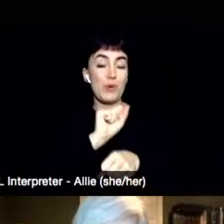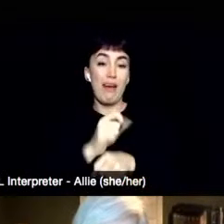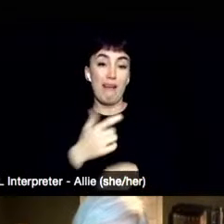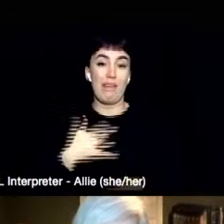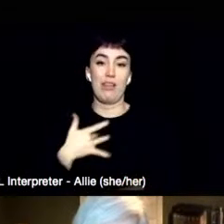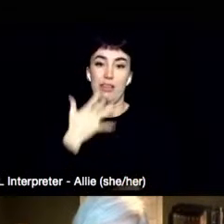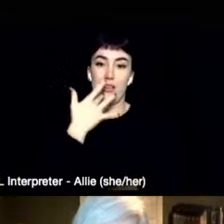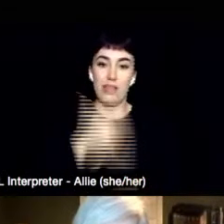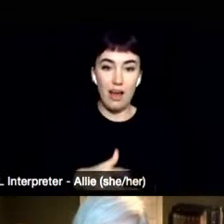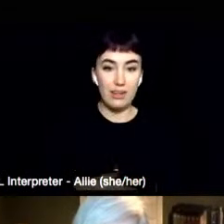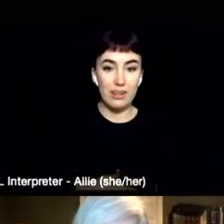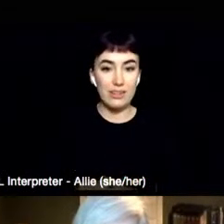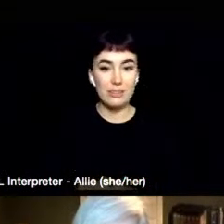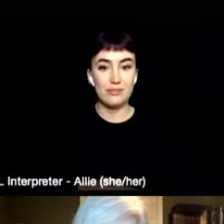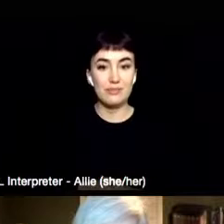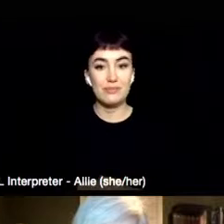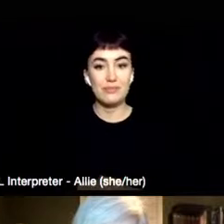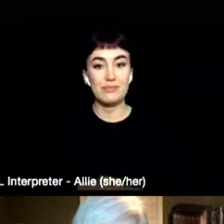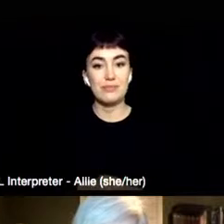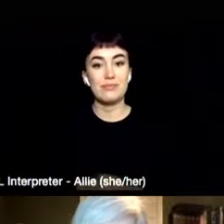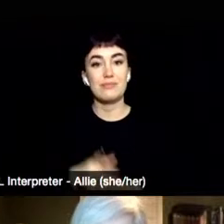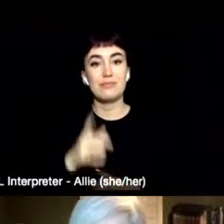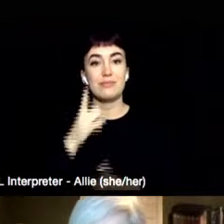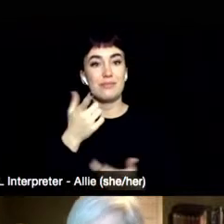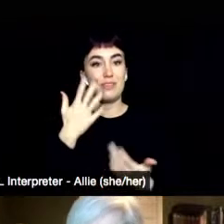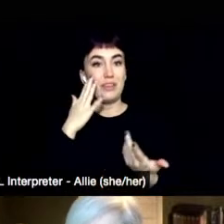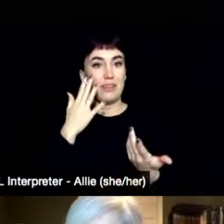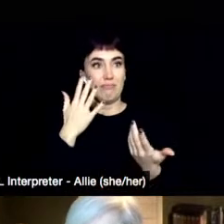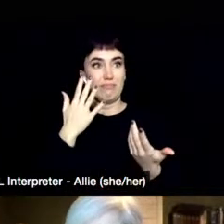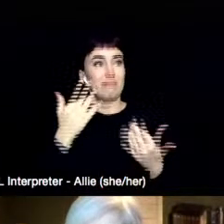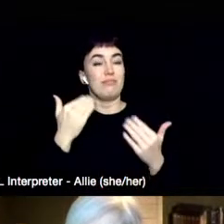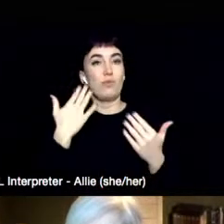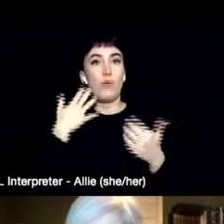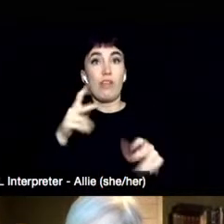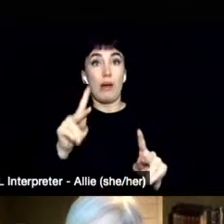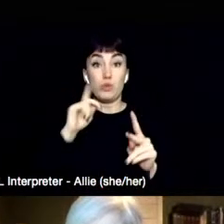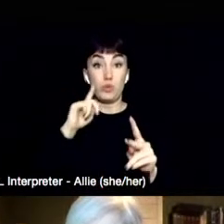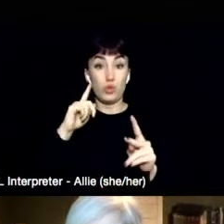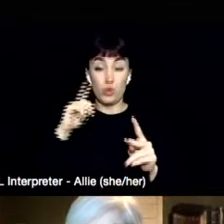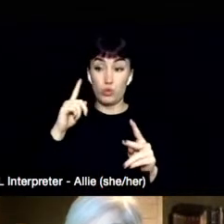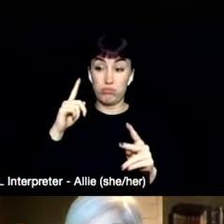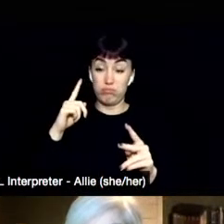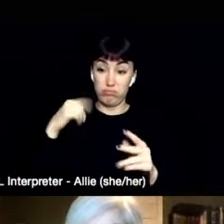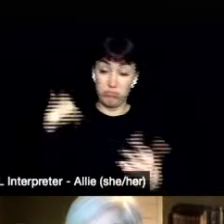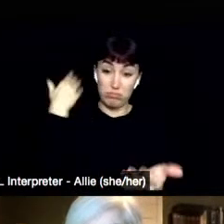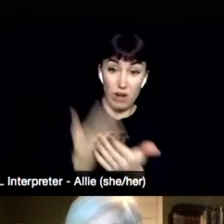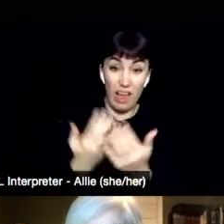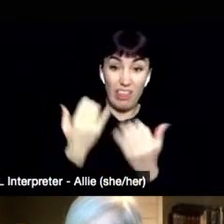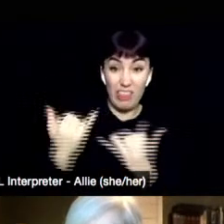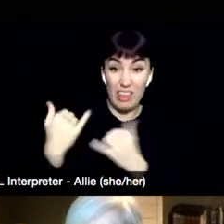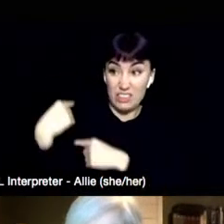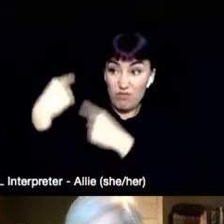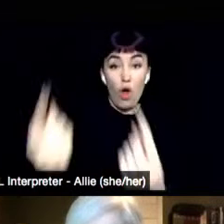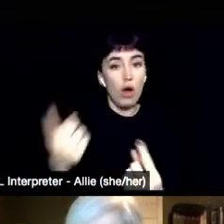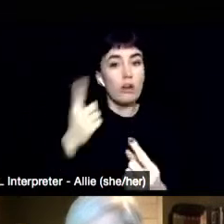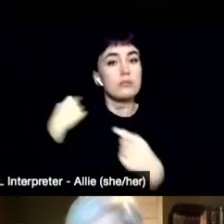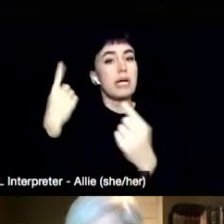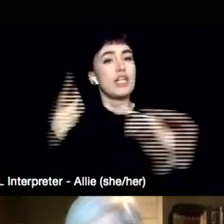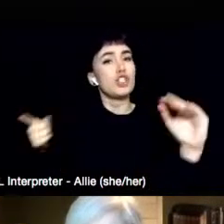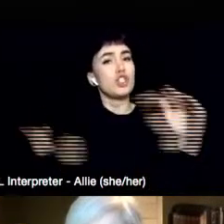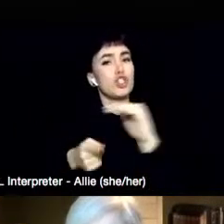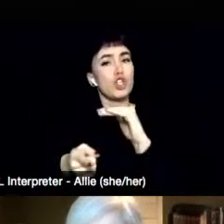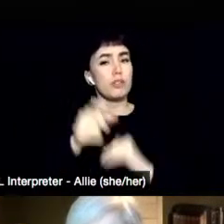fortunate that we've had the opportunity to come this far on what is a journey. And